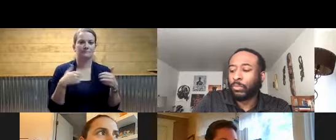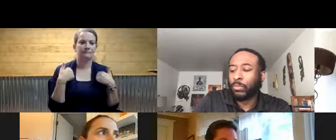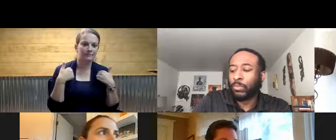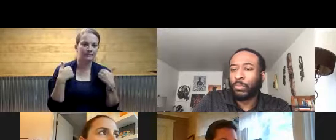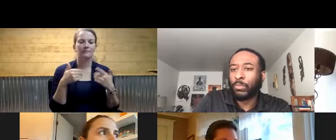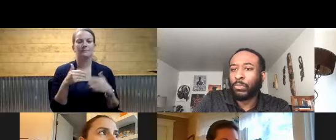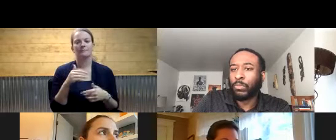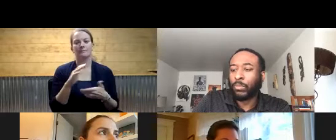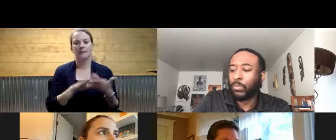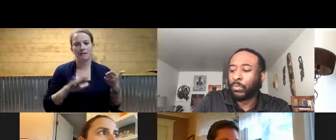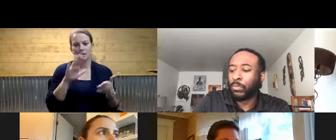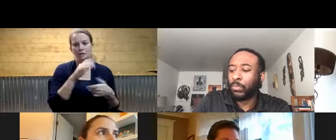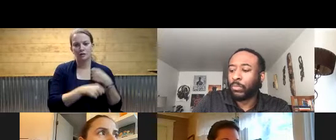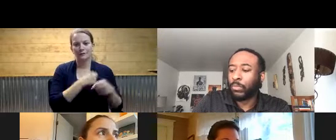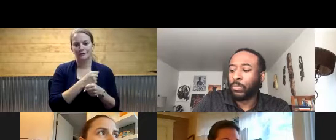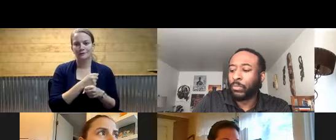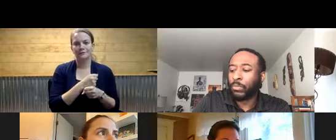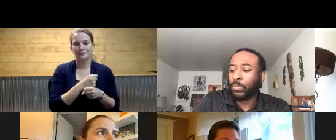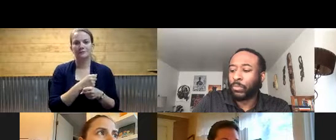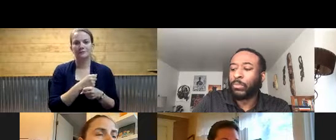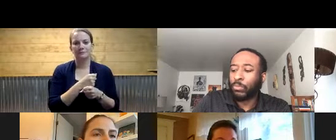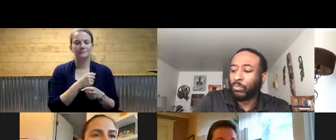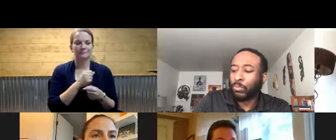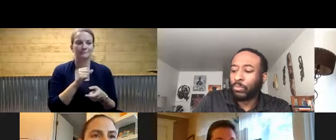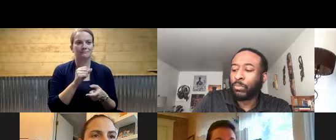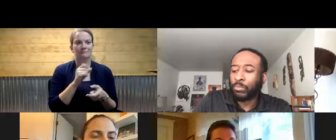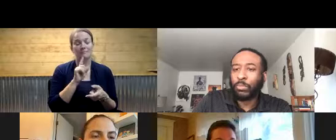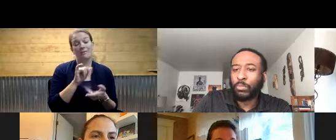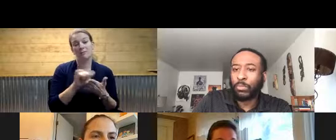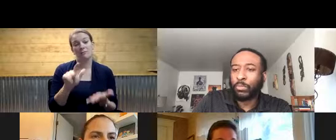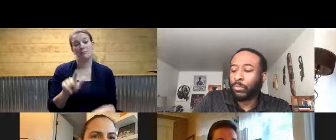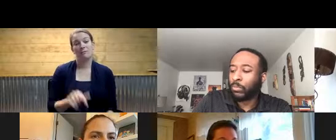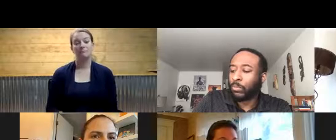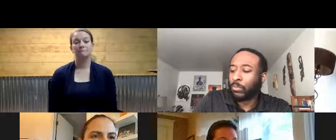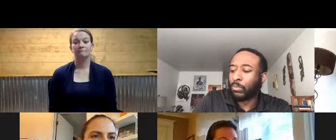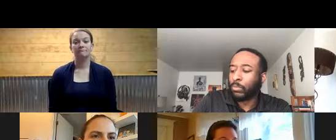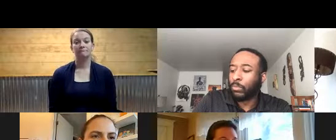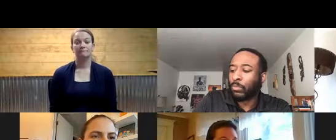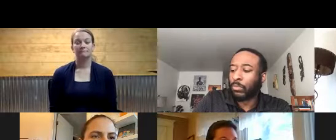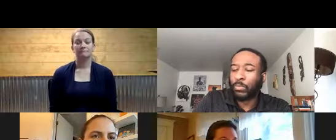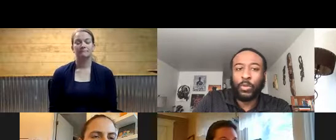that yeah, that's pretty much it. I would say pretty much a similar experience.